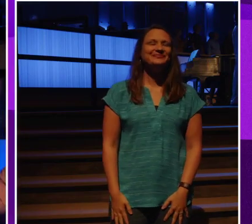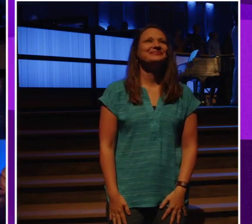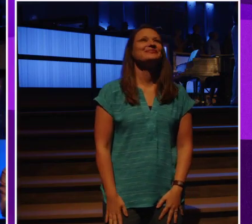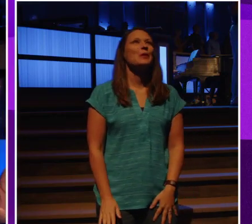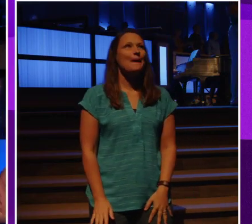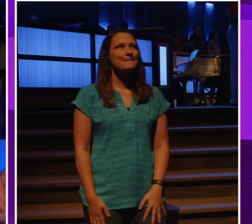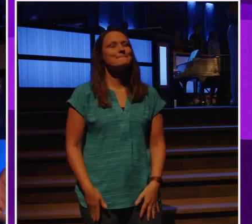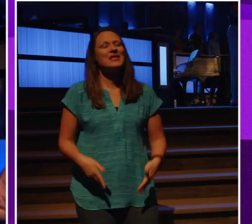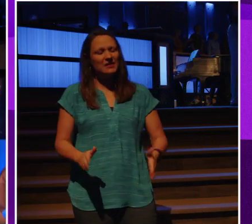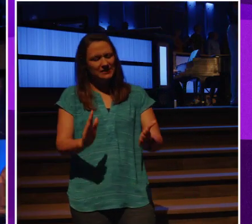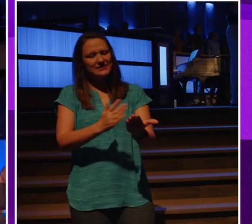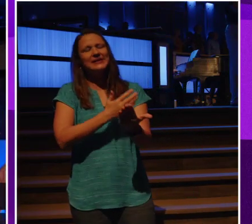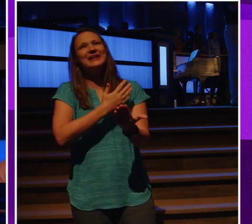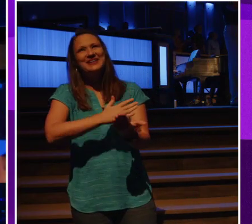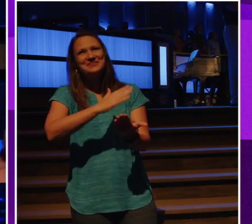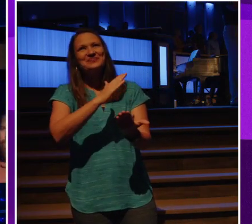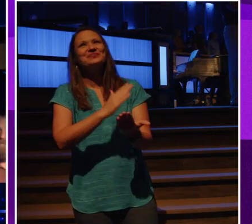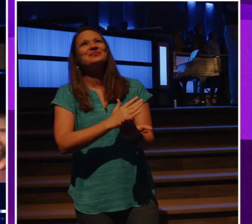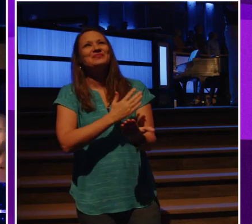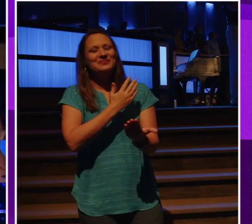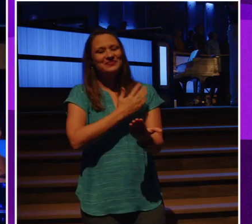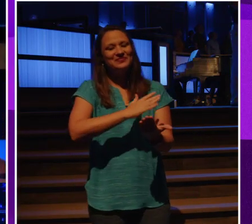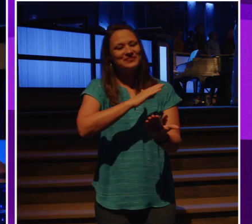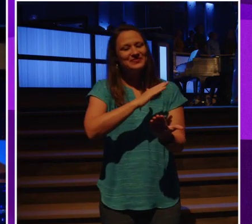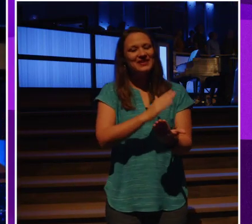Oh, let's sing it out.